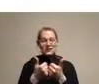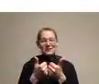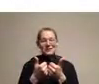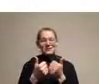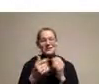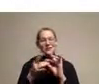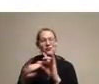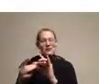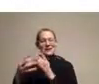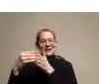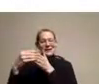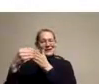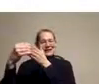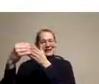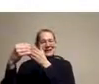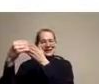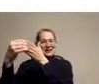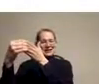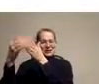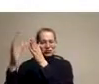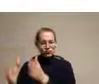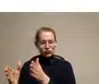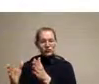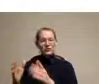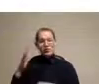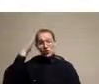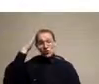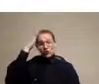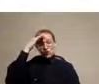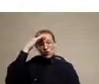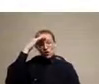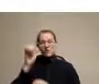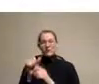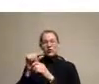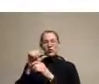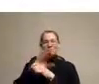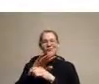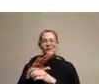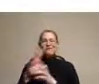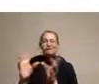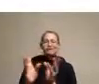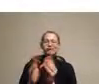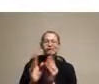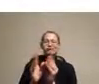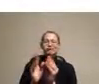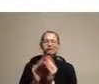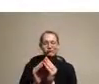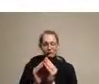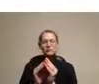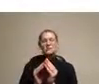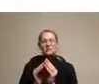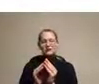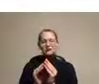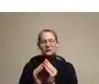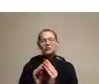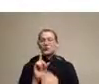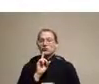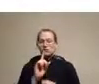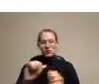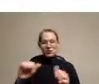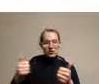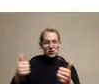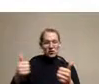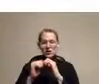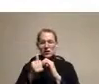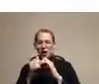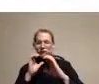Trump's COVID briefing, and it is a nonpartisan comment to say that there were real challenges in communicating in a